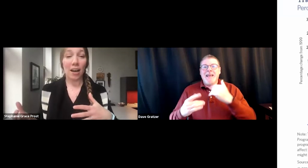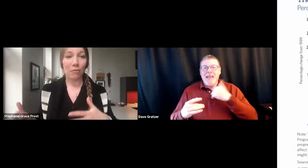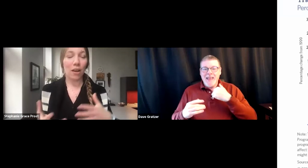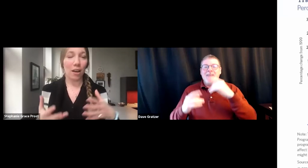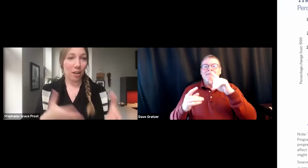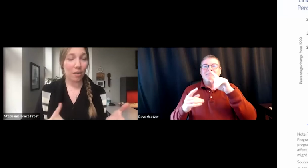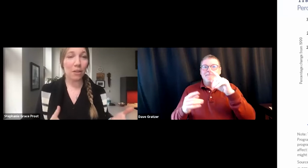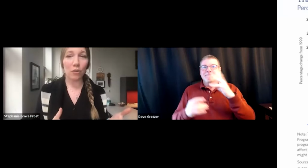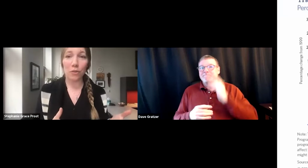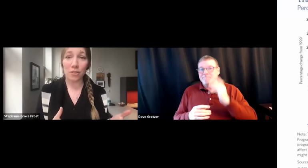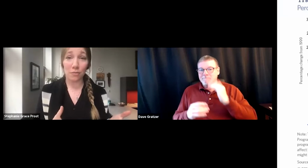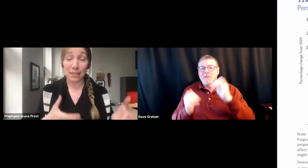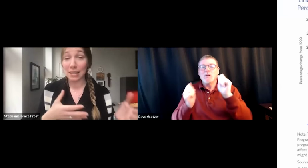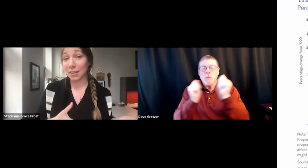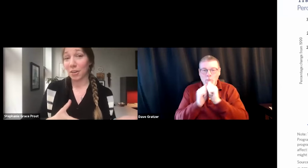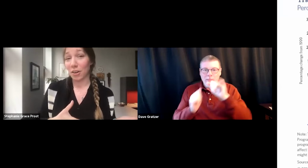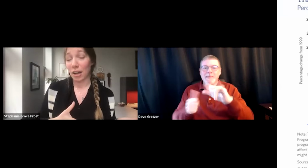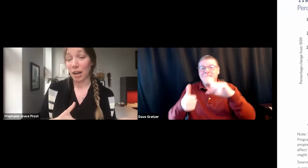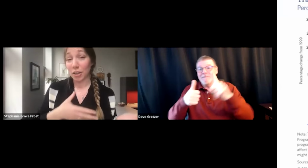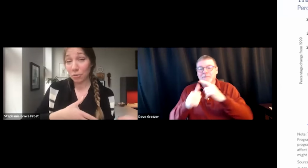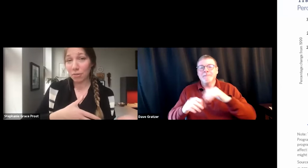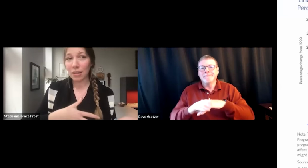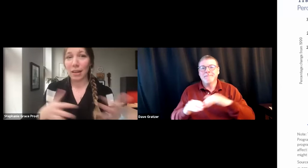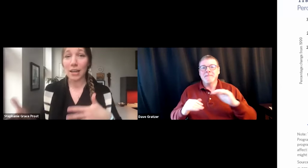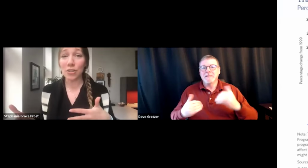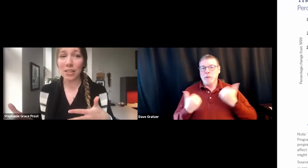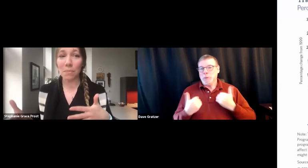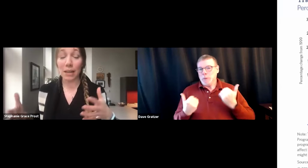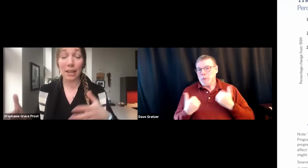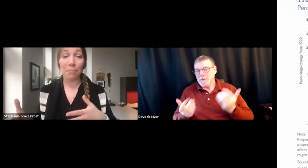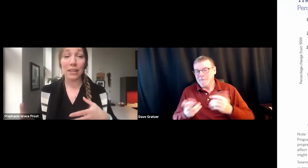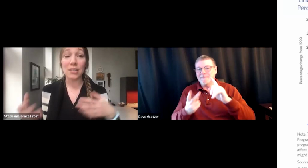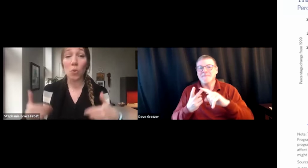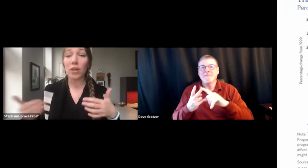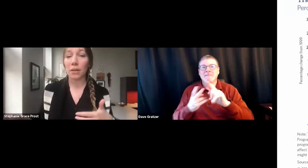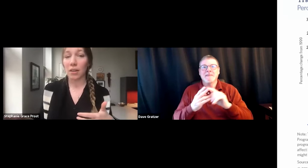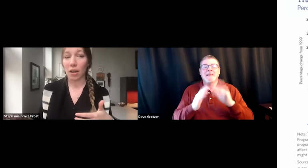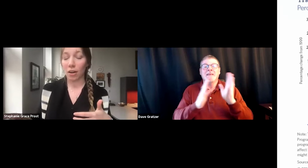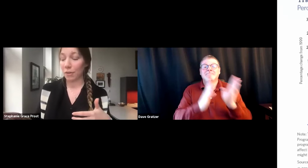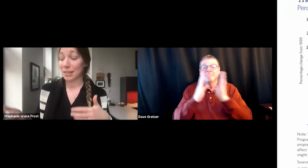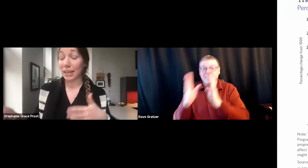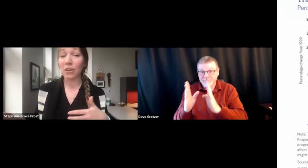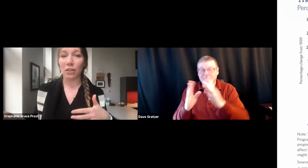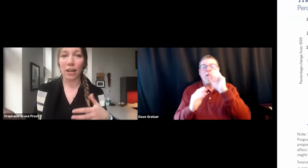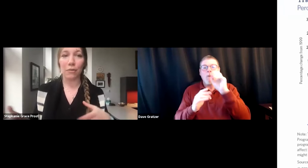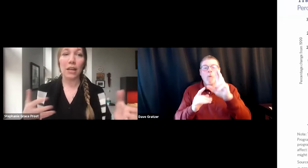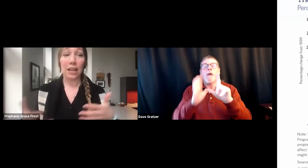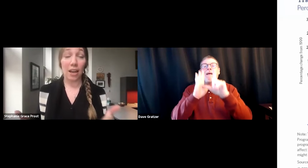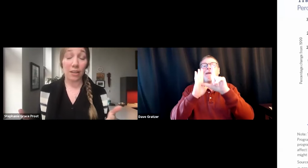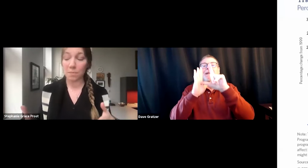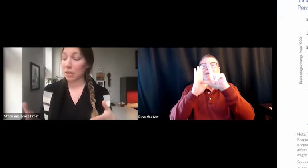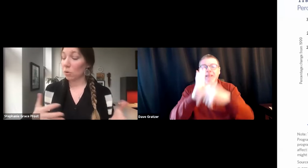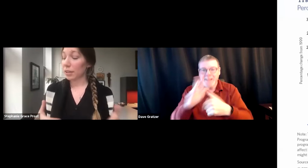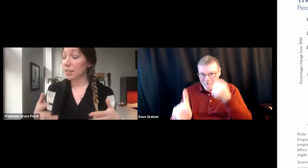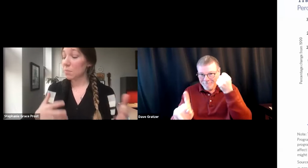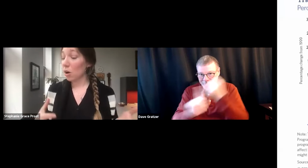may have committed their first offense in their youth, aged in that place, or committed an offense later in life and